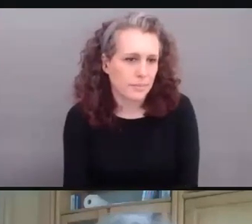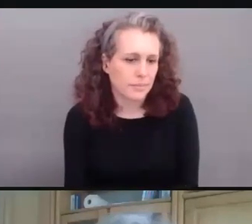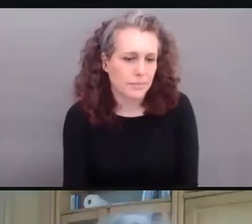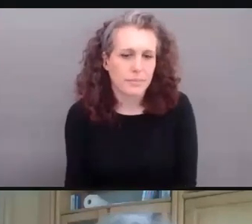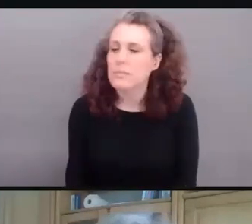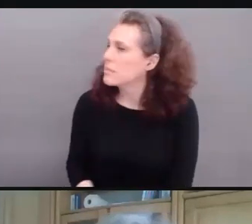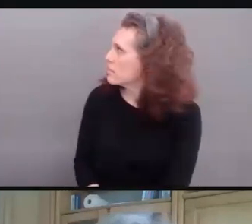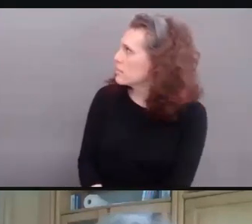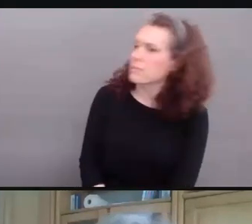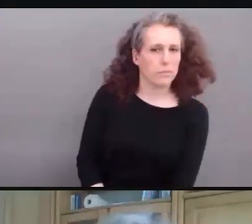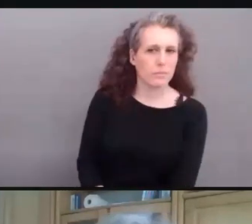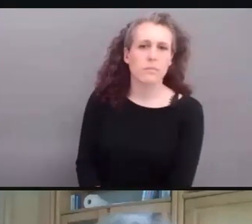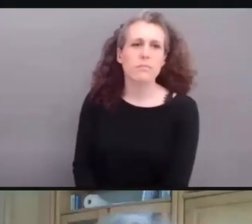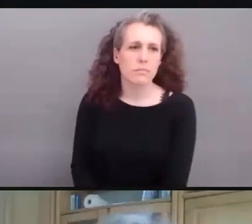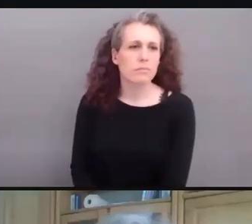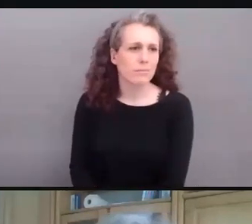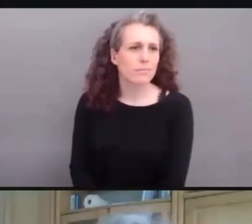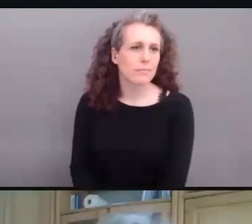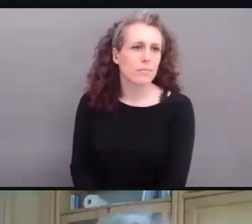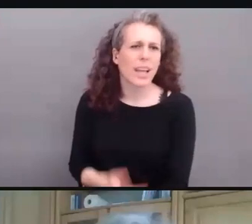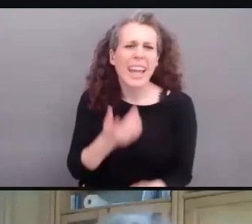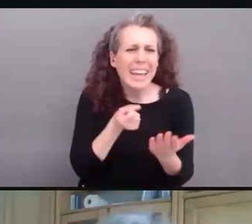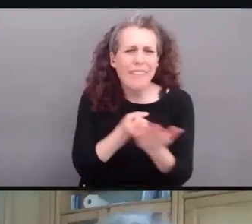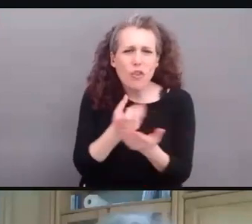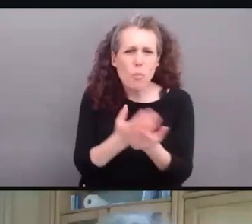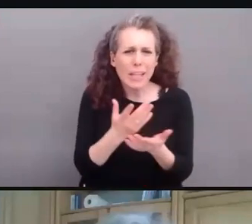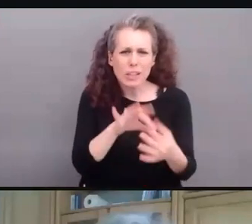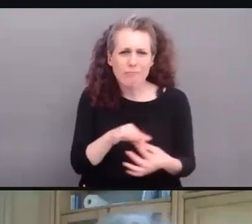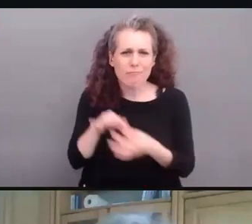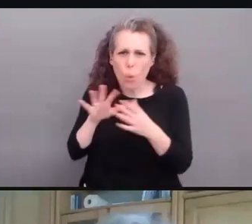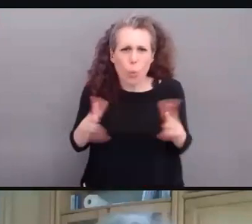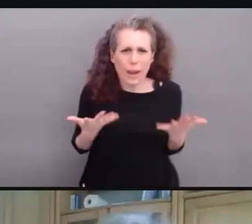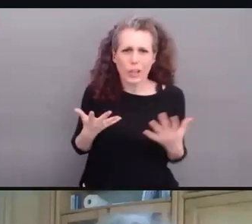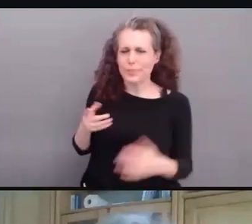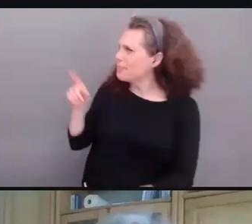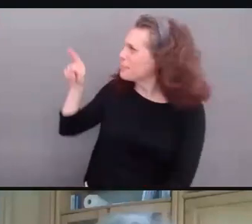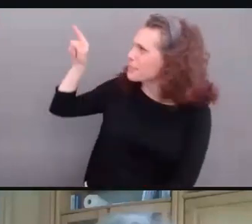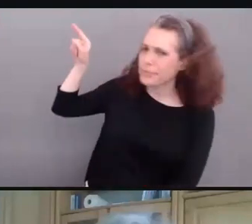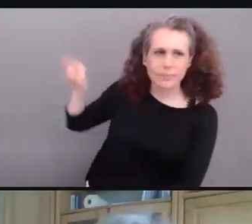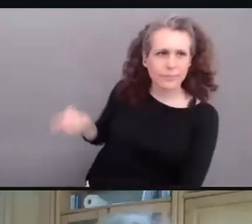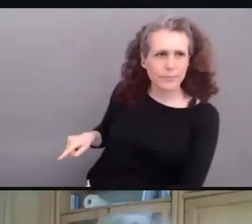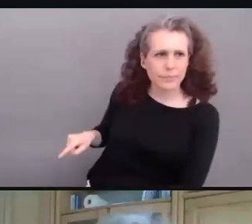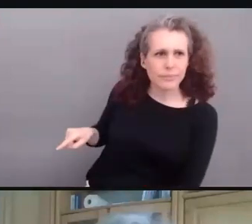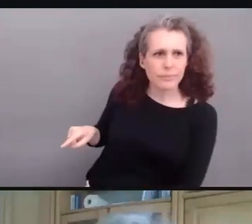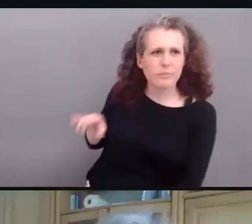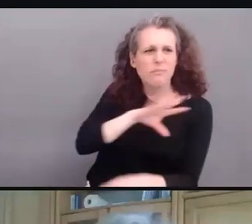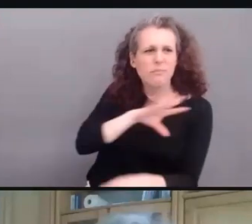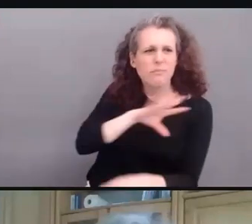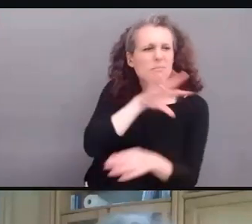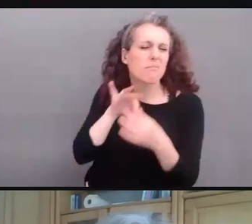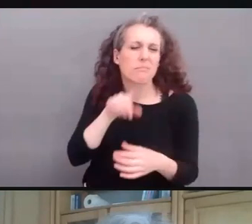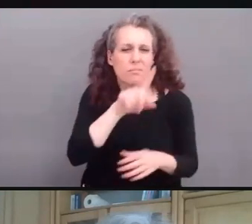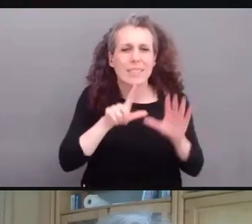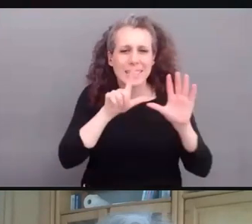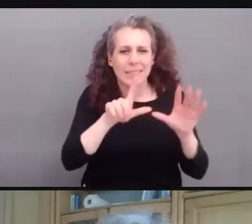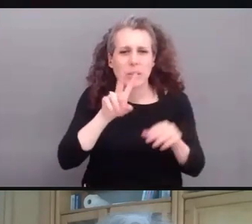Yeah, what are the sources of information and guidance in the EN 17210 included? The